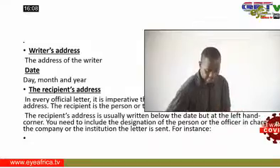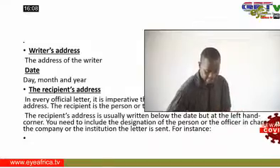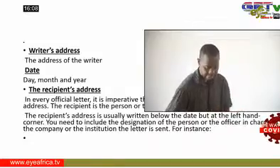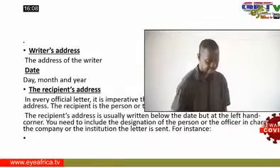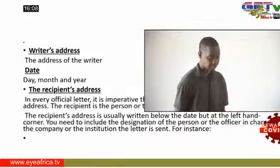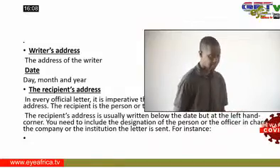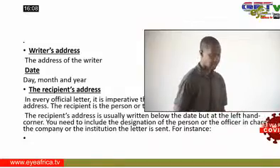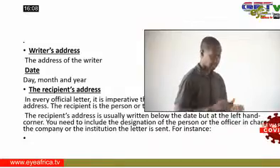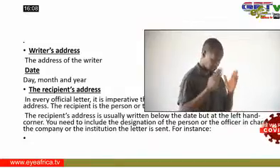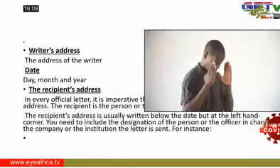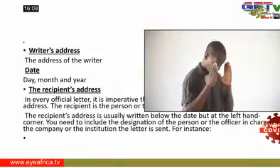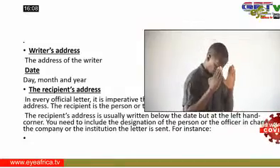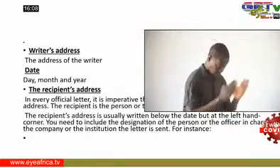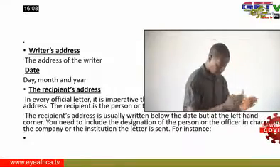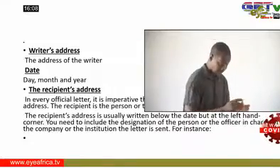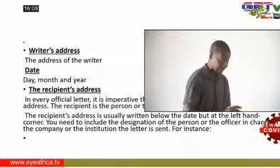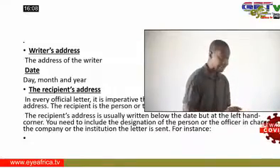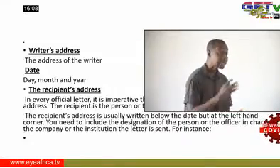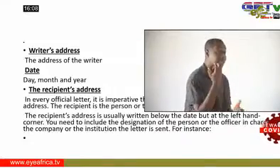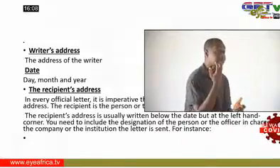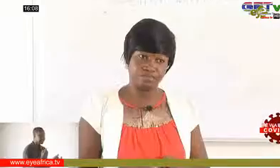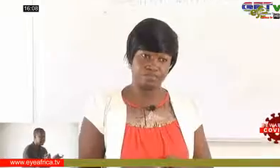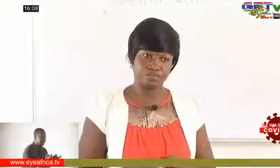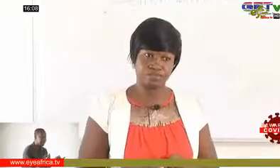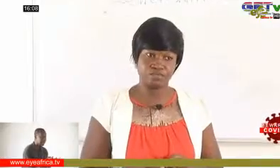We will look at these features in detail.